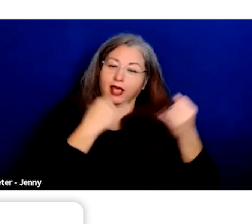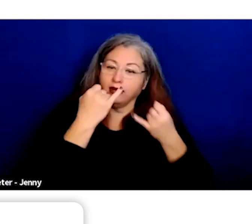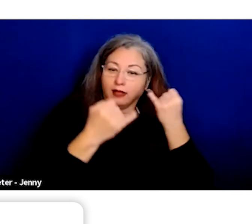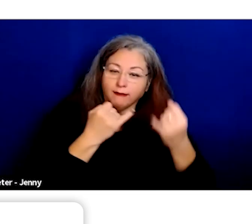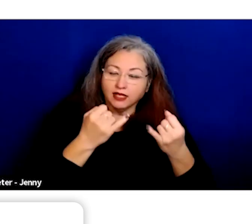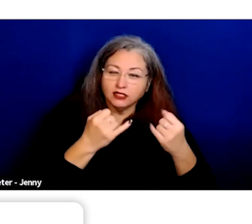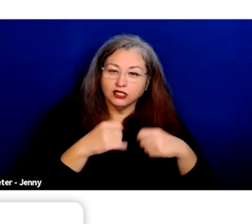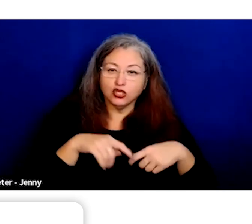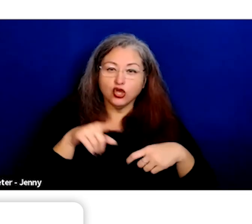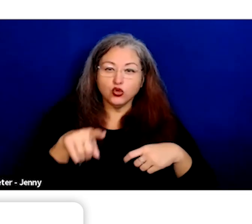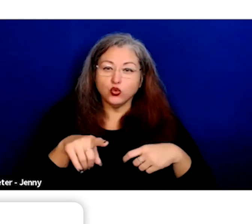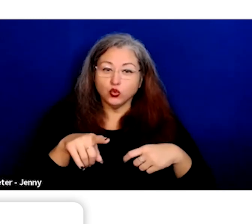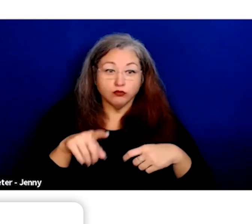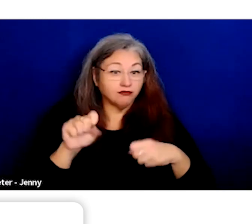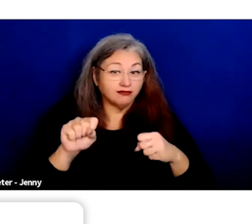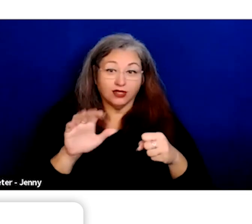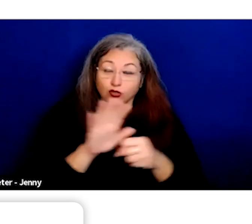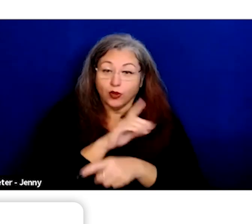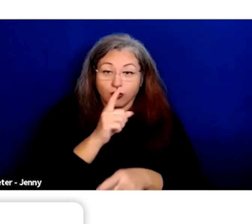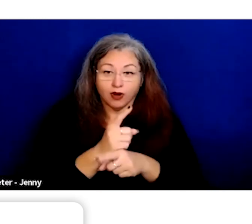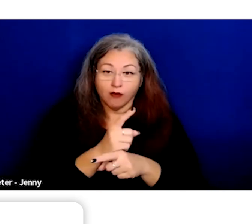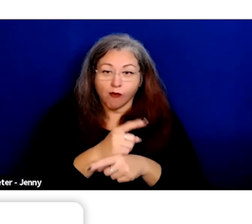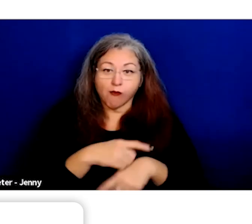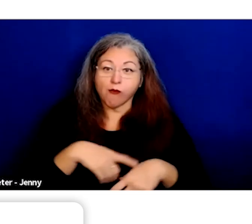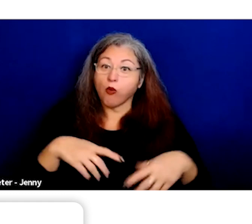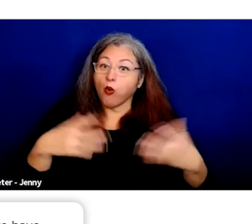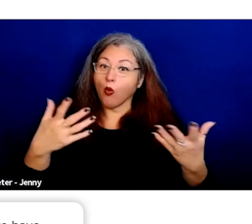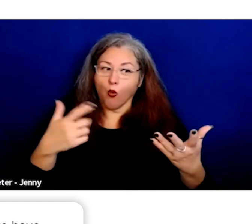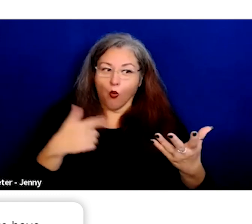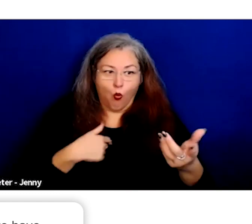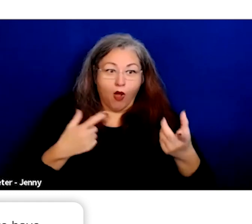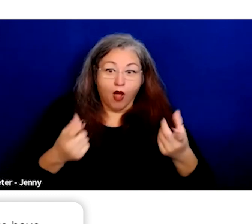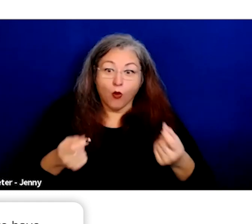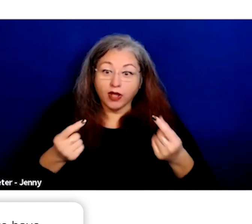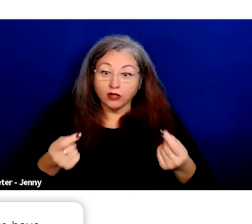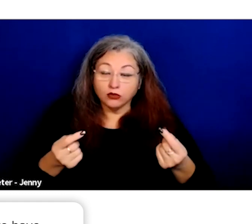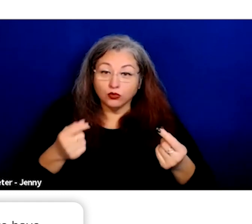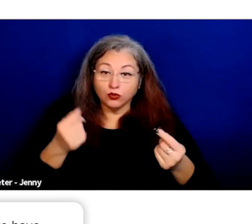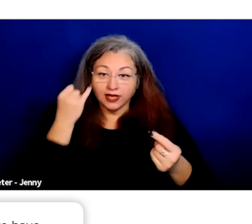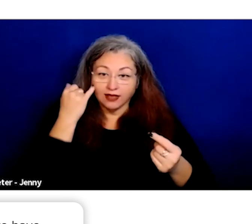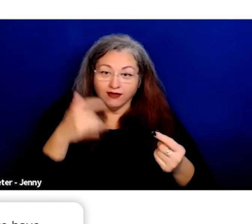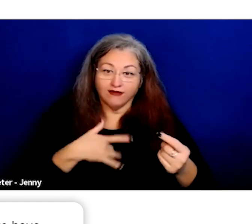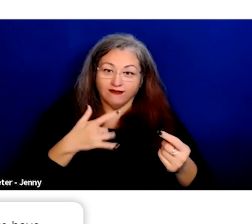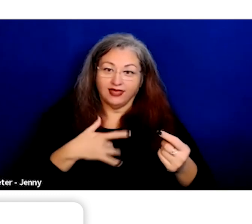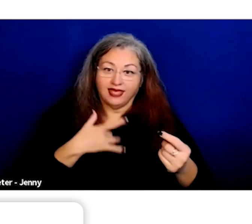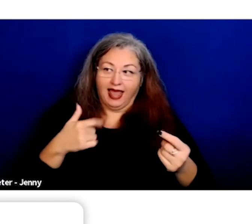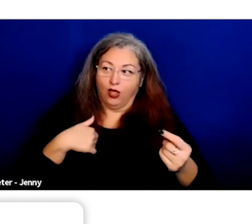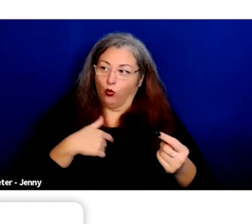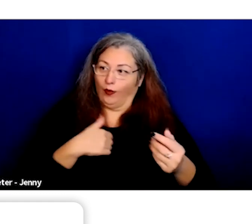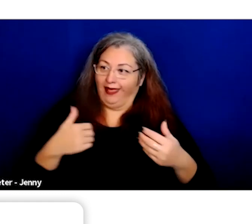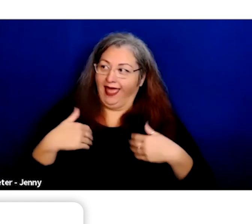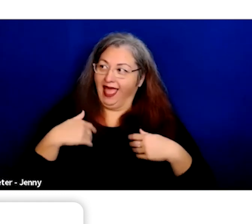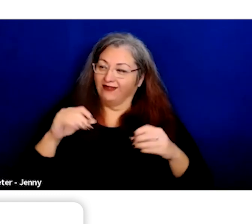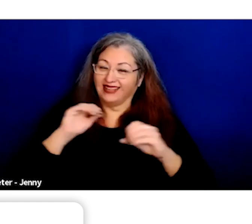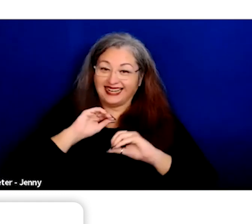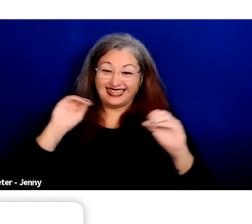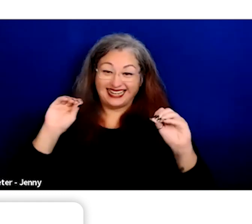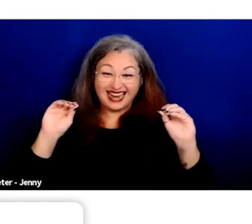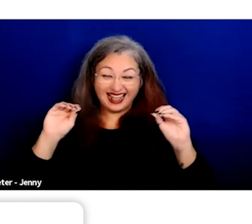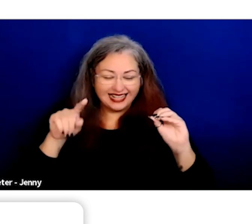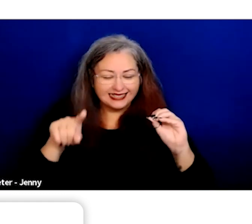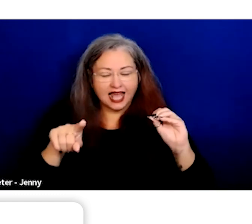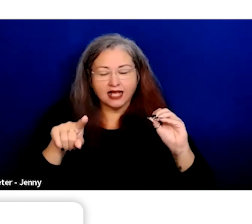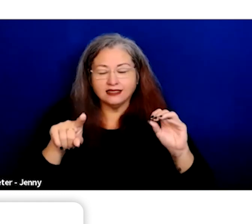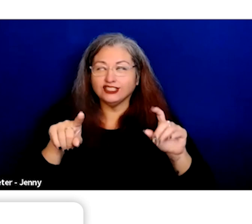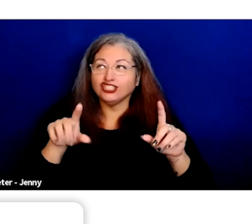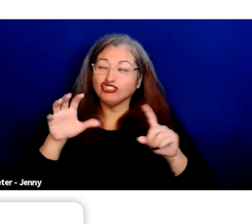You're absolutely right. What do we do when we feel like we have nothing? That's a brilliant